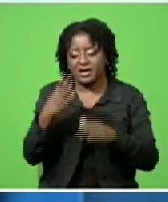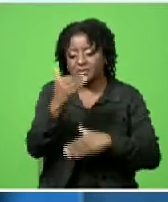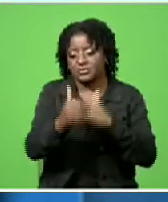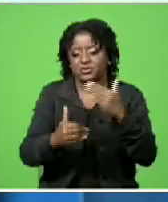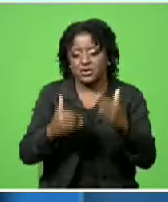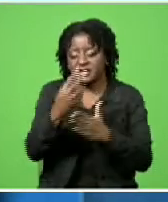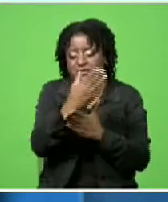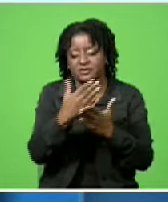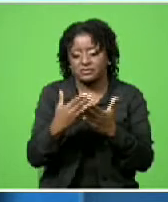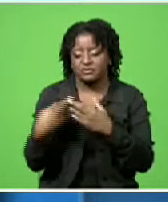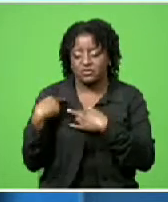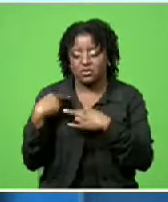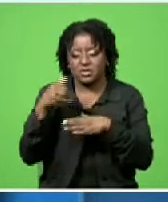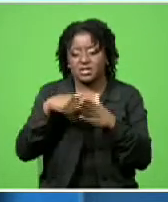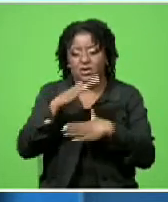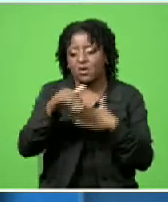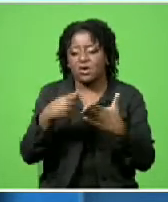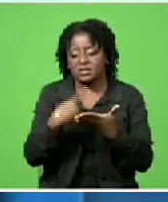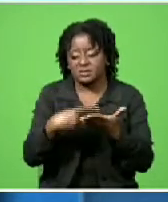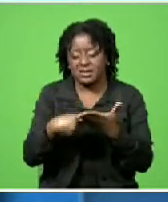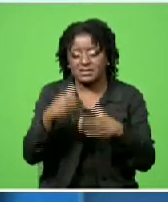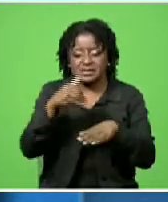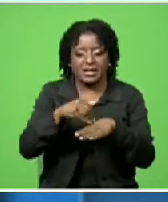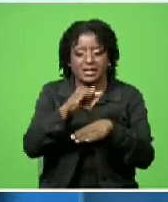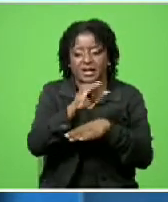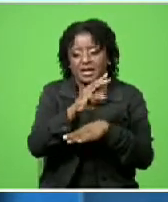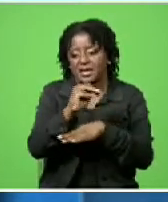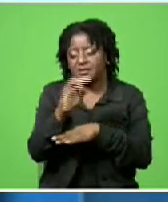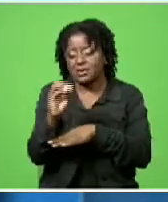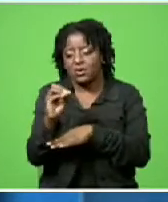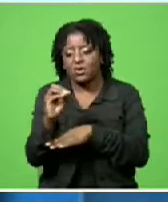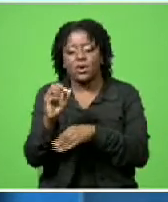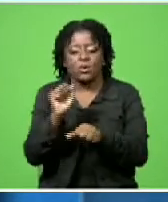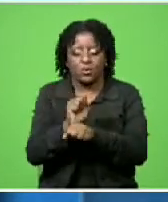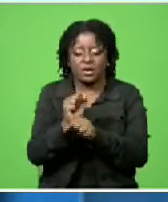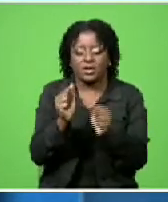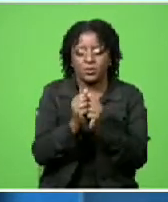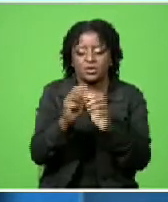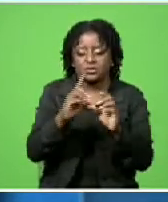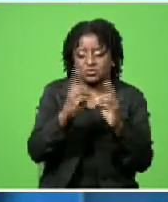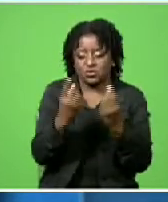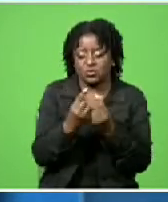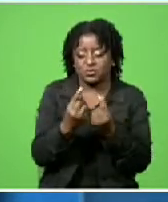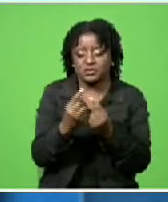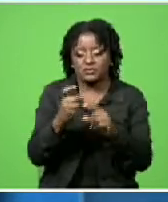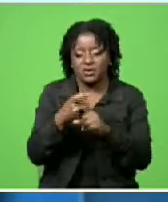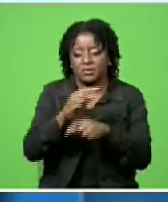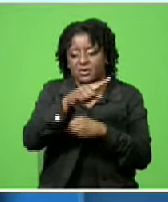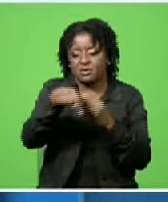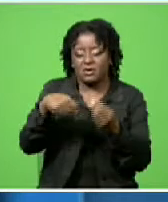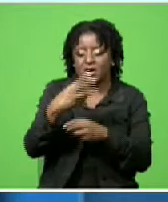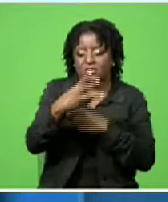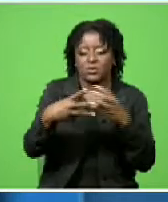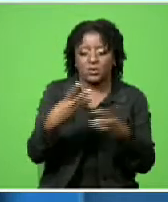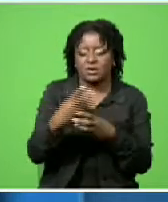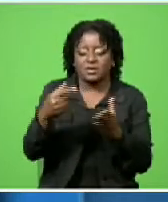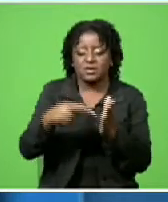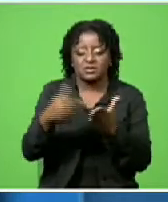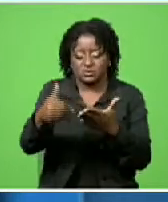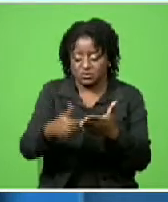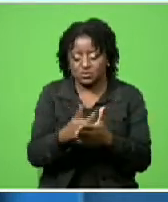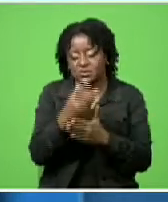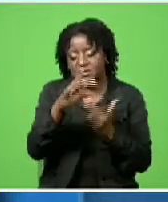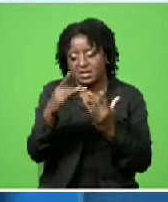at the IMO, working closely with delegations from around the world. He says his latest re-election is a positive one for the